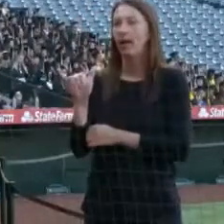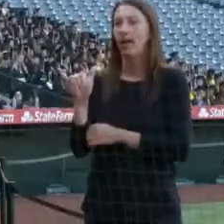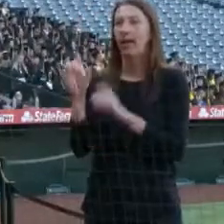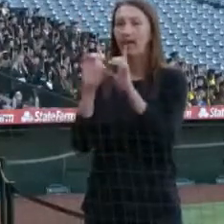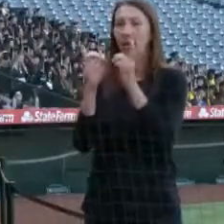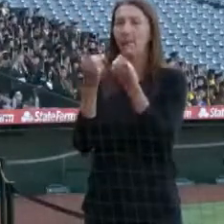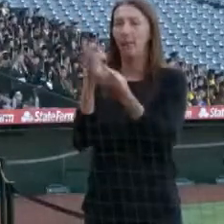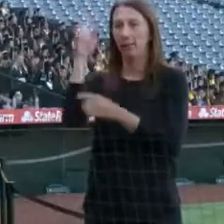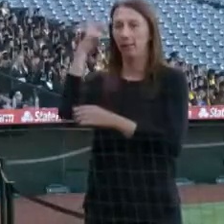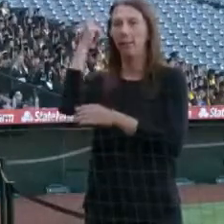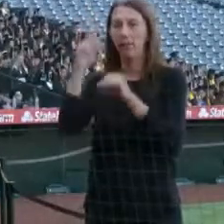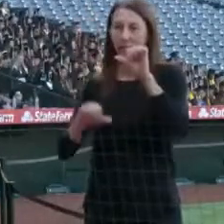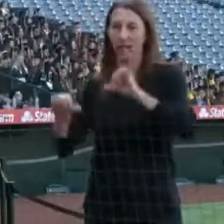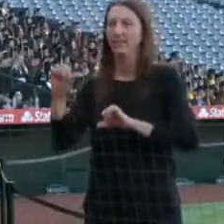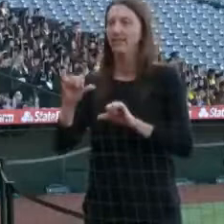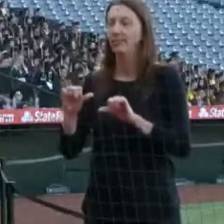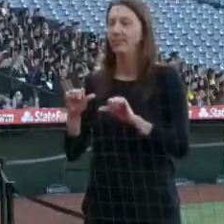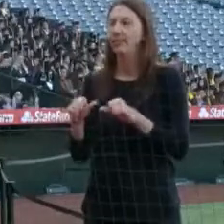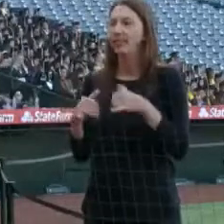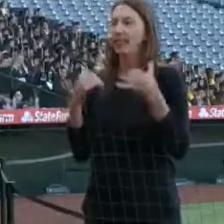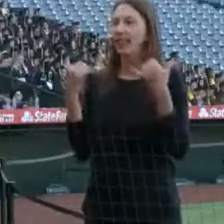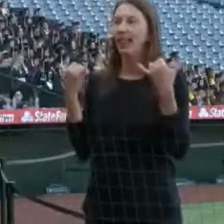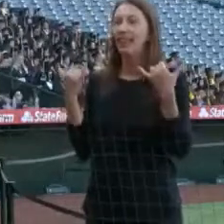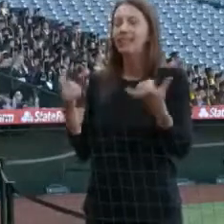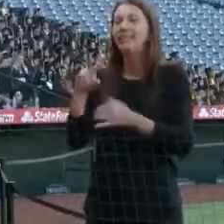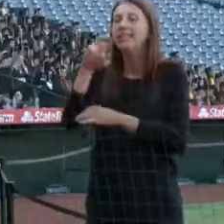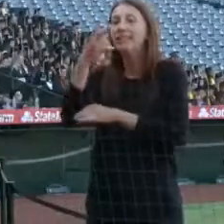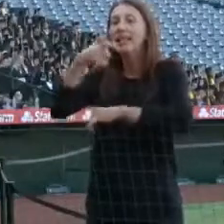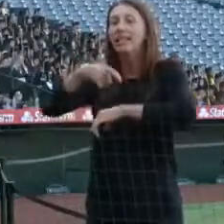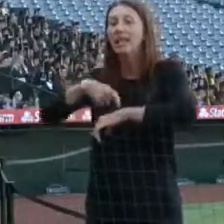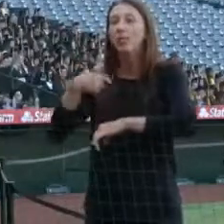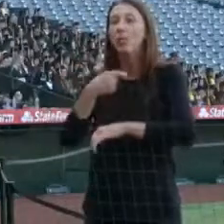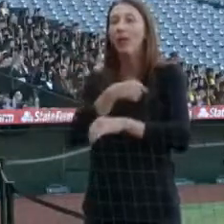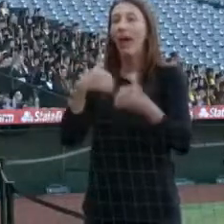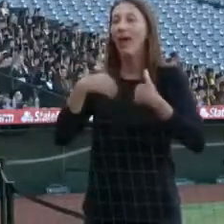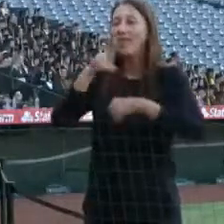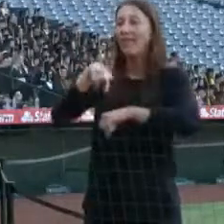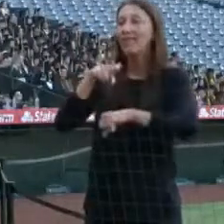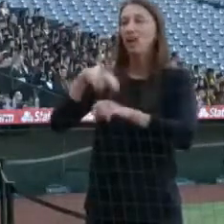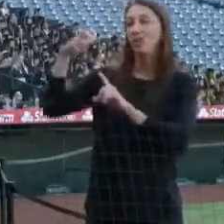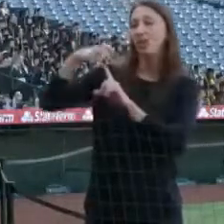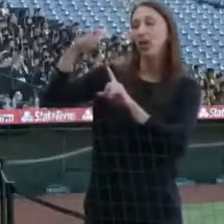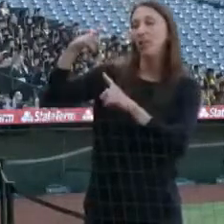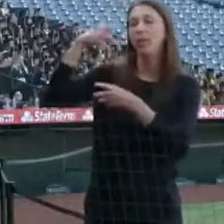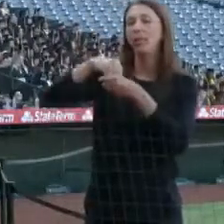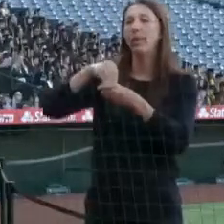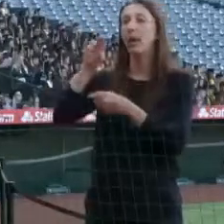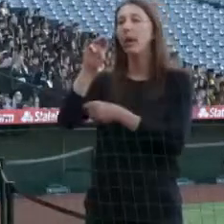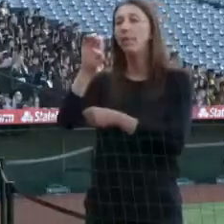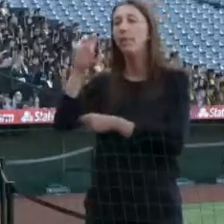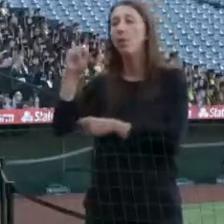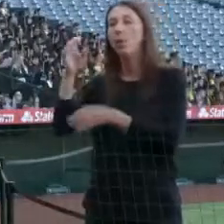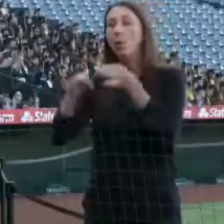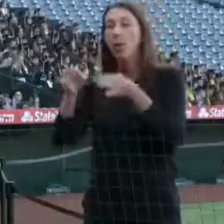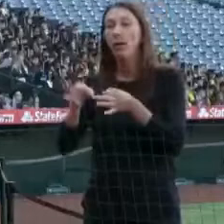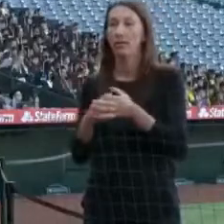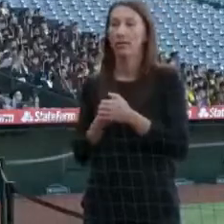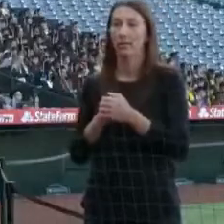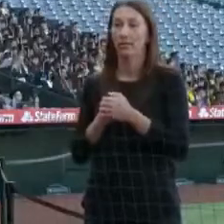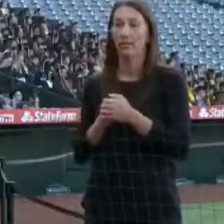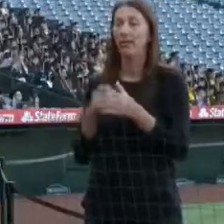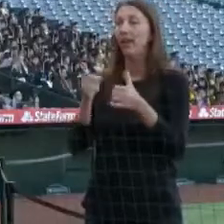Department of Political Science. This is the second time you've been national champions in moot court. First-time